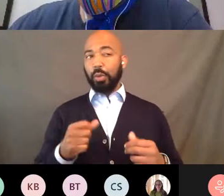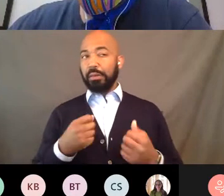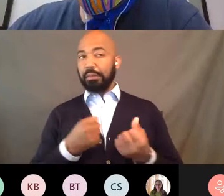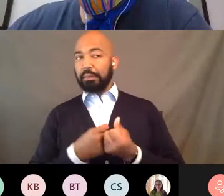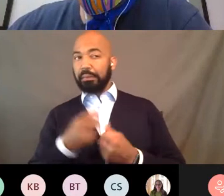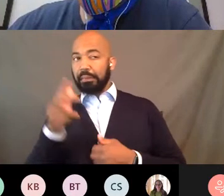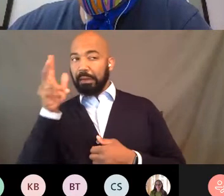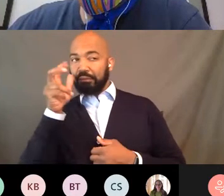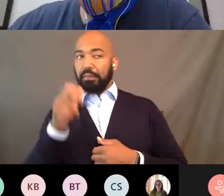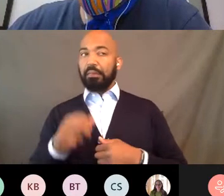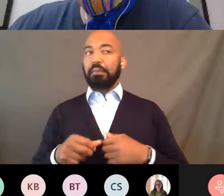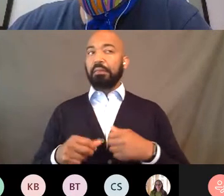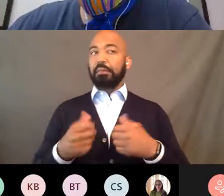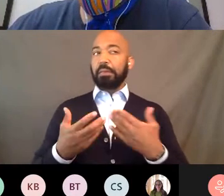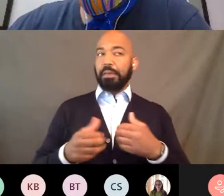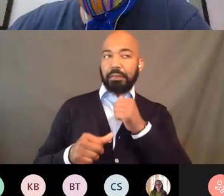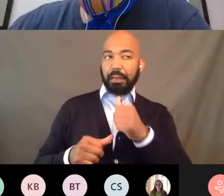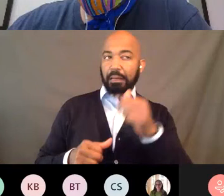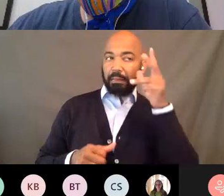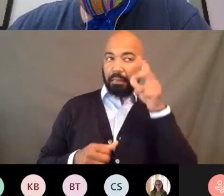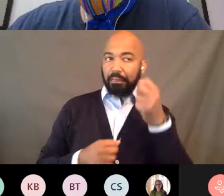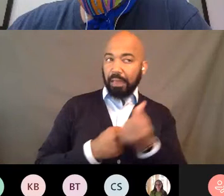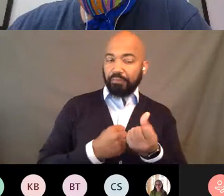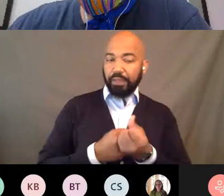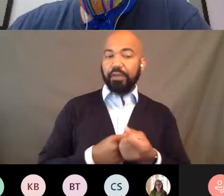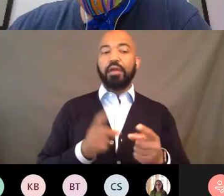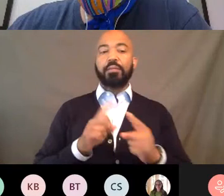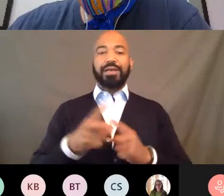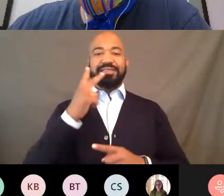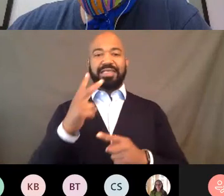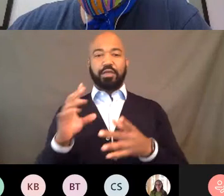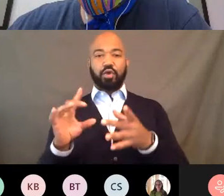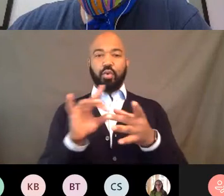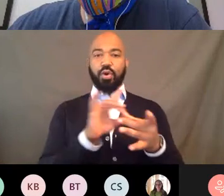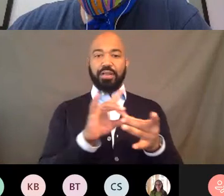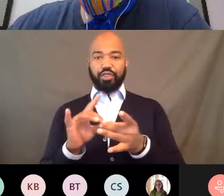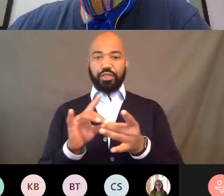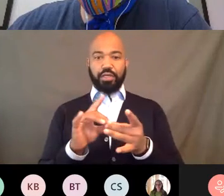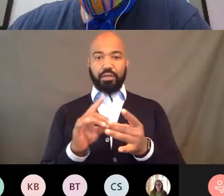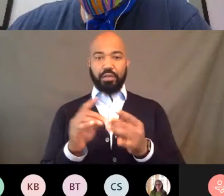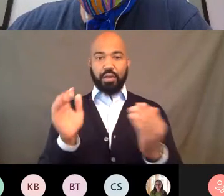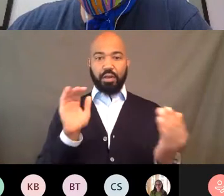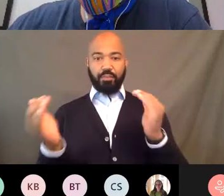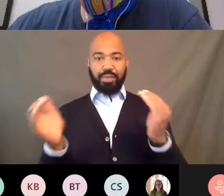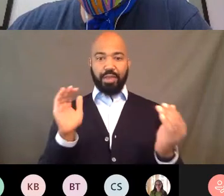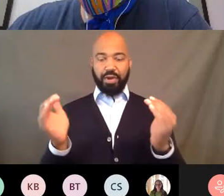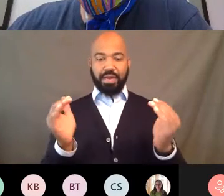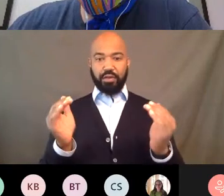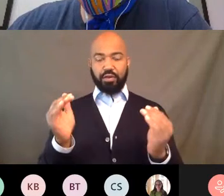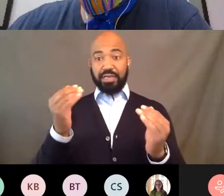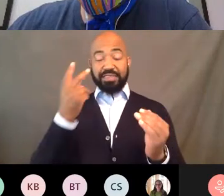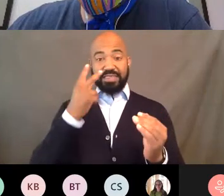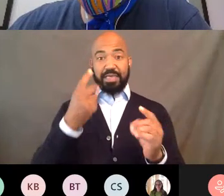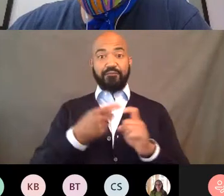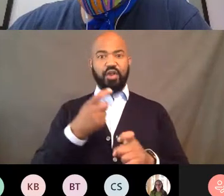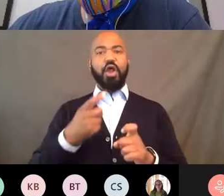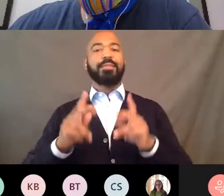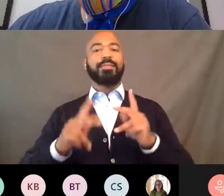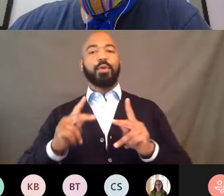the correlation, which I know, and we know, we've heard from other studies, exists between perception